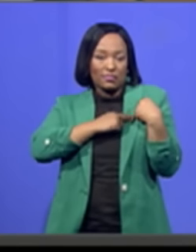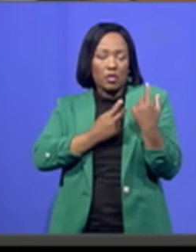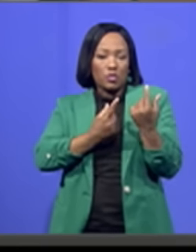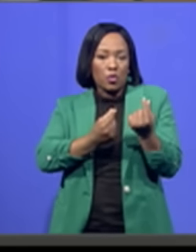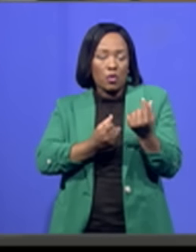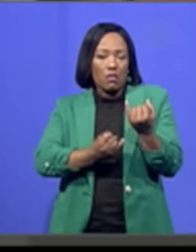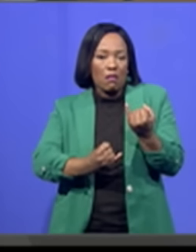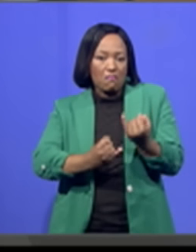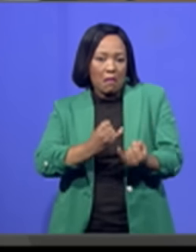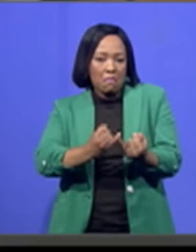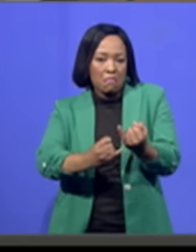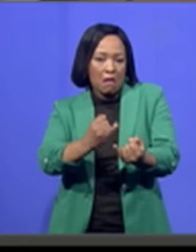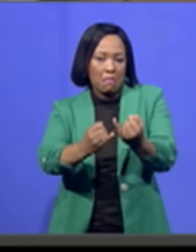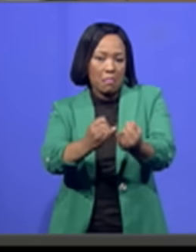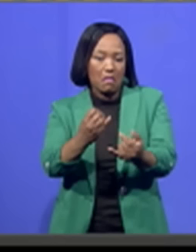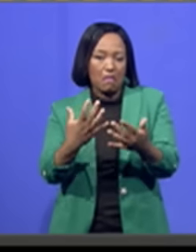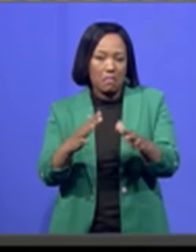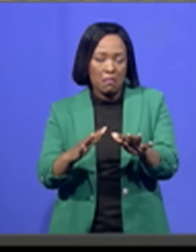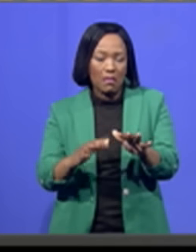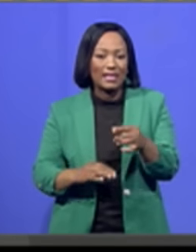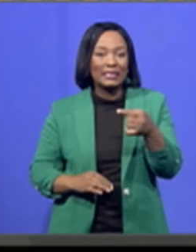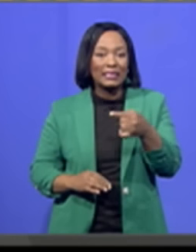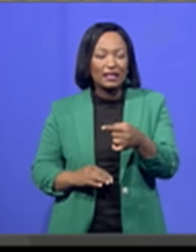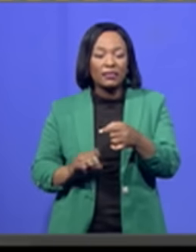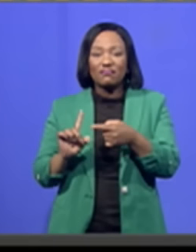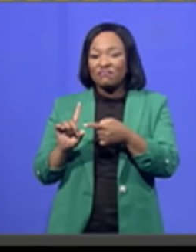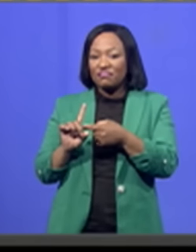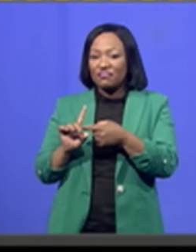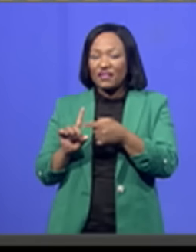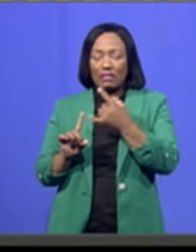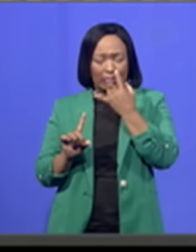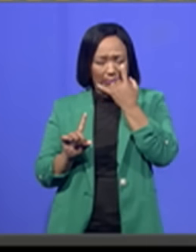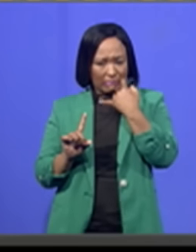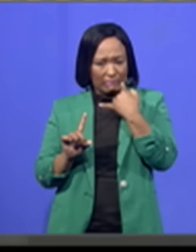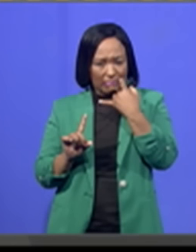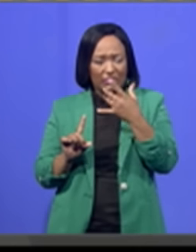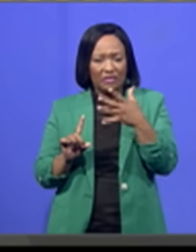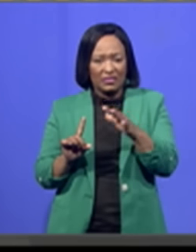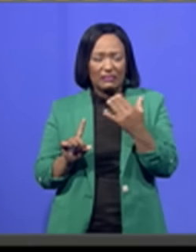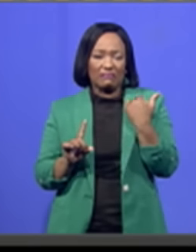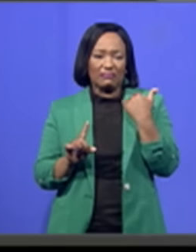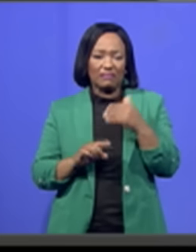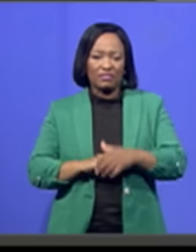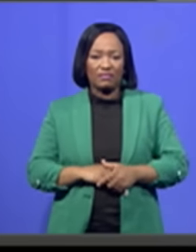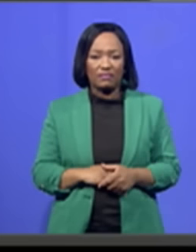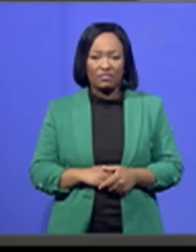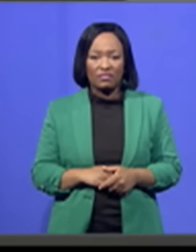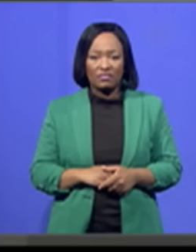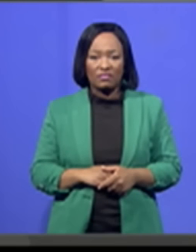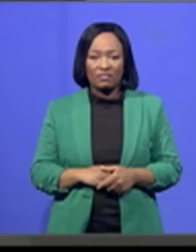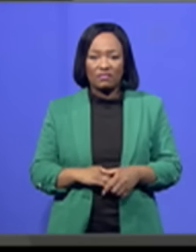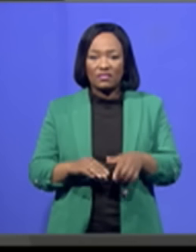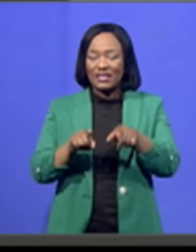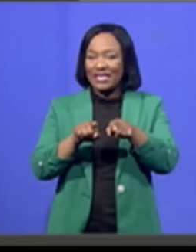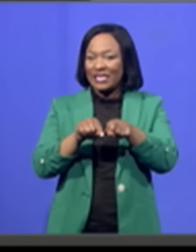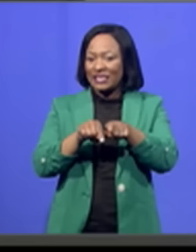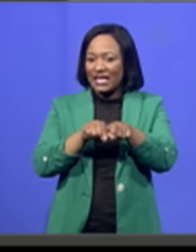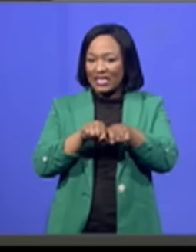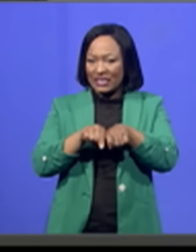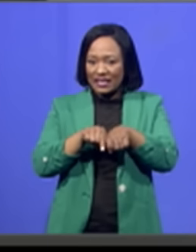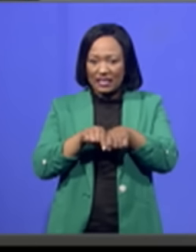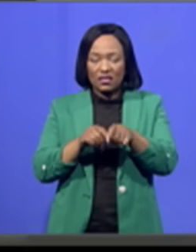dirile diphošwaphošwana. Seo se tlogetše Sander a gitla sello. The test was considered invalid so that the